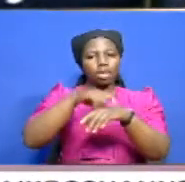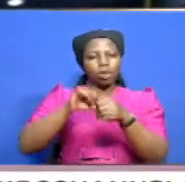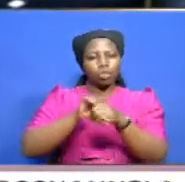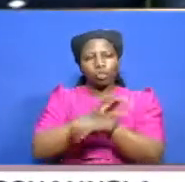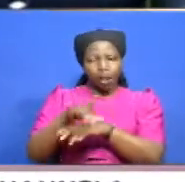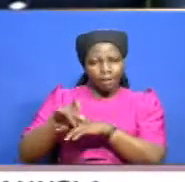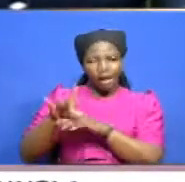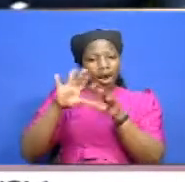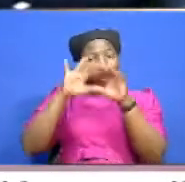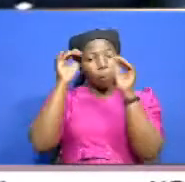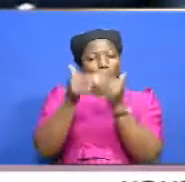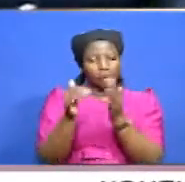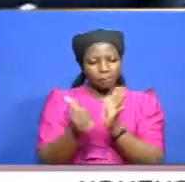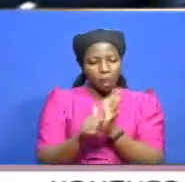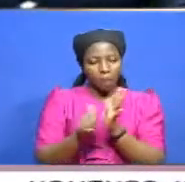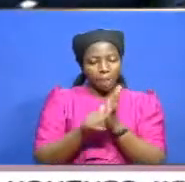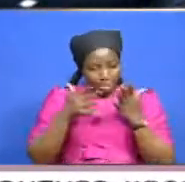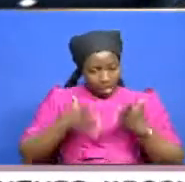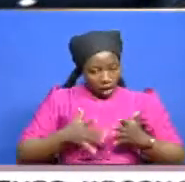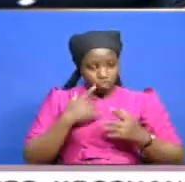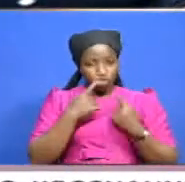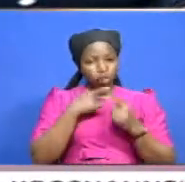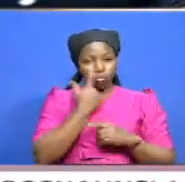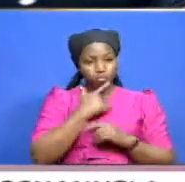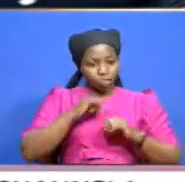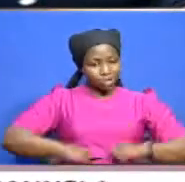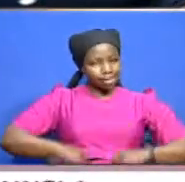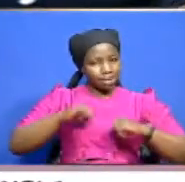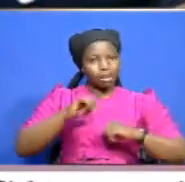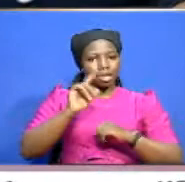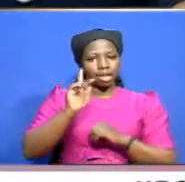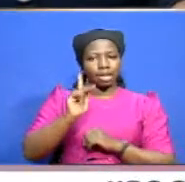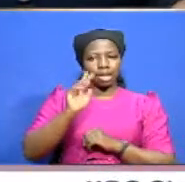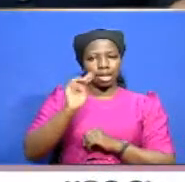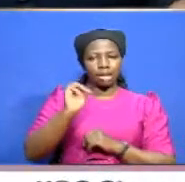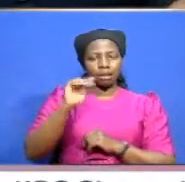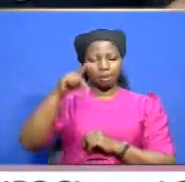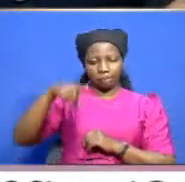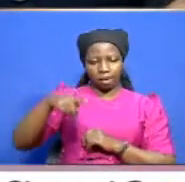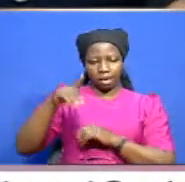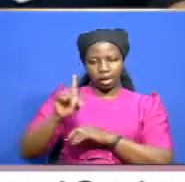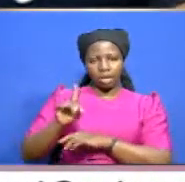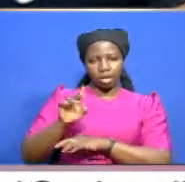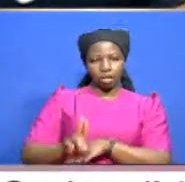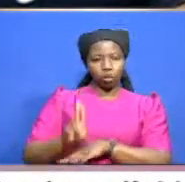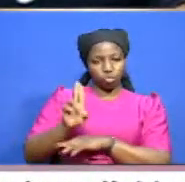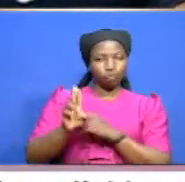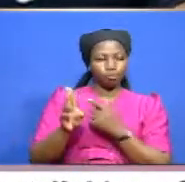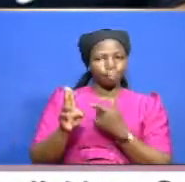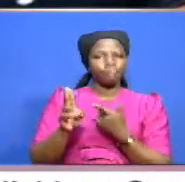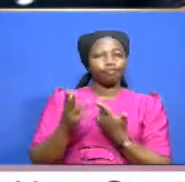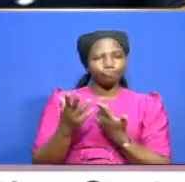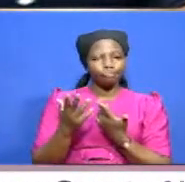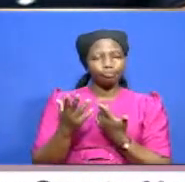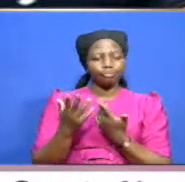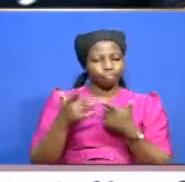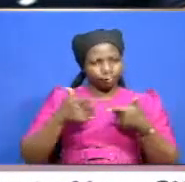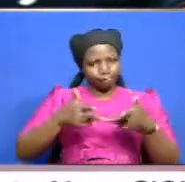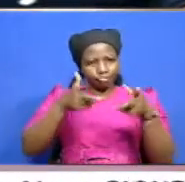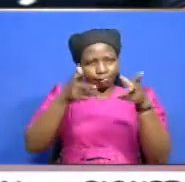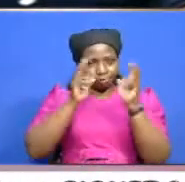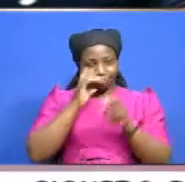pandemic. Currently speaking is the chairman of the Kenya Medical Practitioners, Pharmacists and Dentists Union. Let's listen